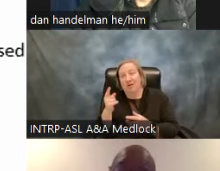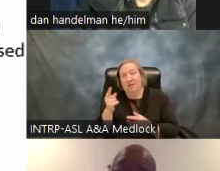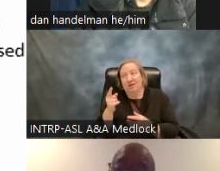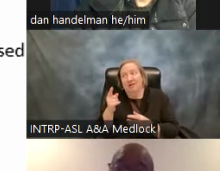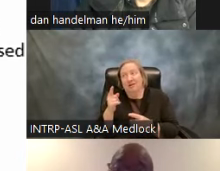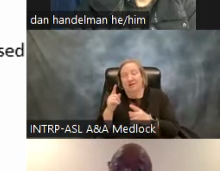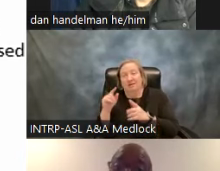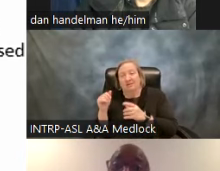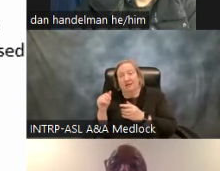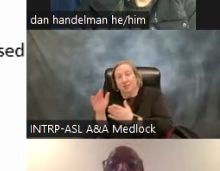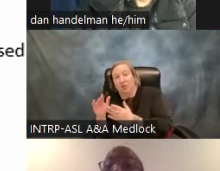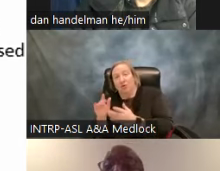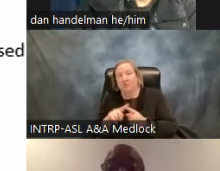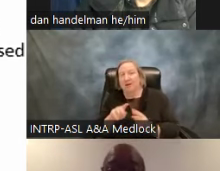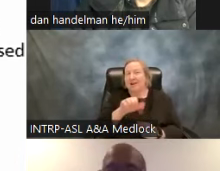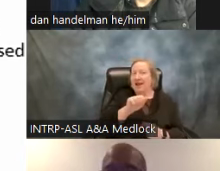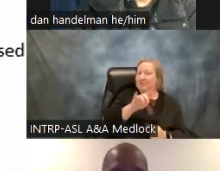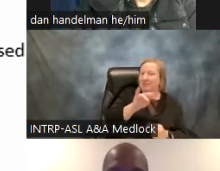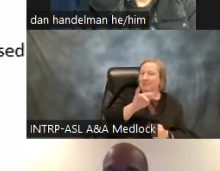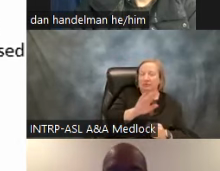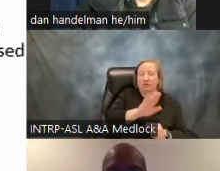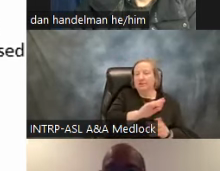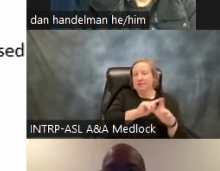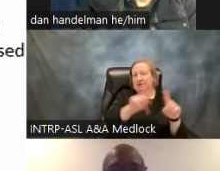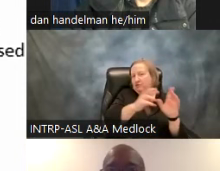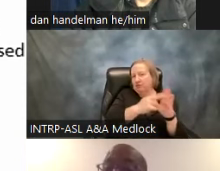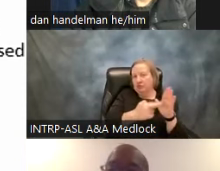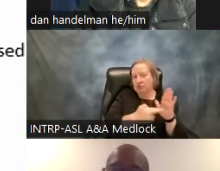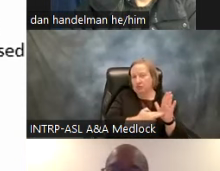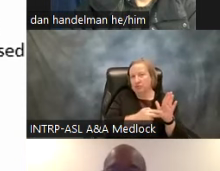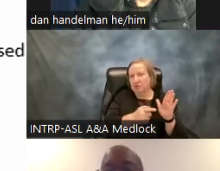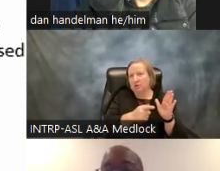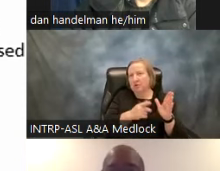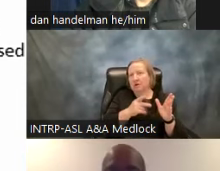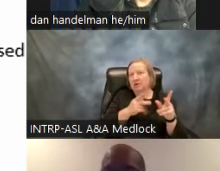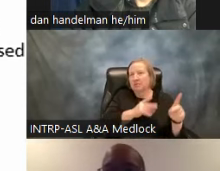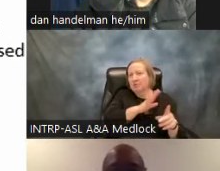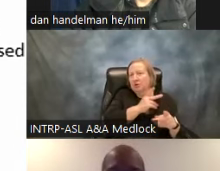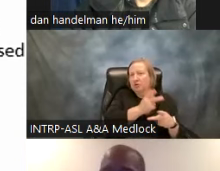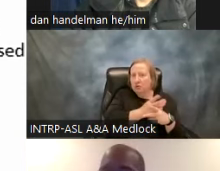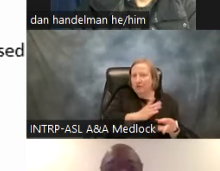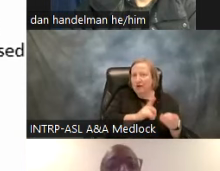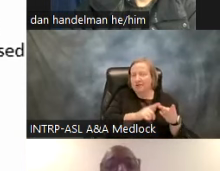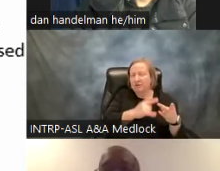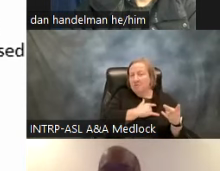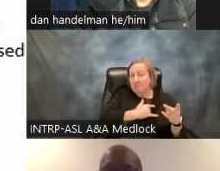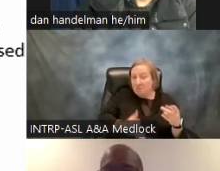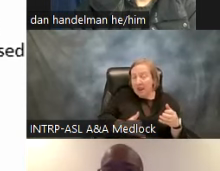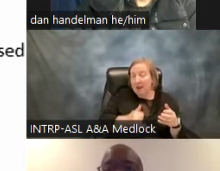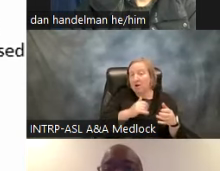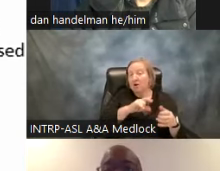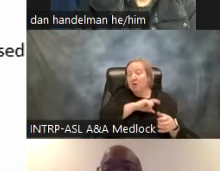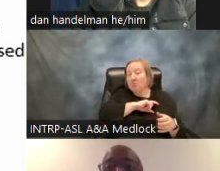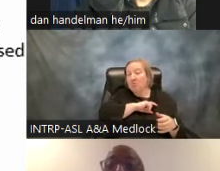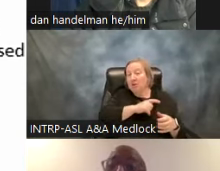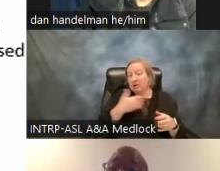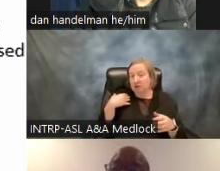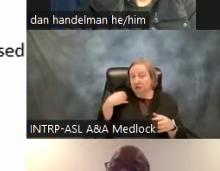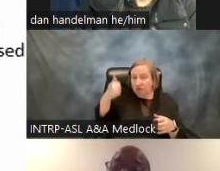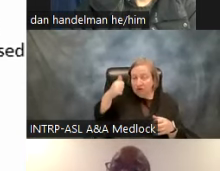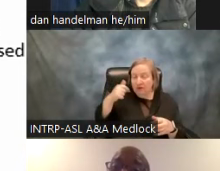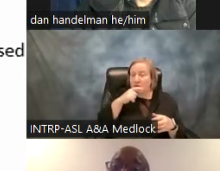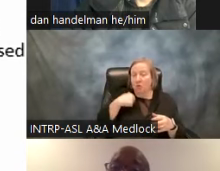the administrative section in which the people's supervisors, and the mayor, police chief, whoever we end up designated later on,